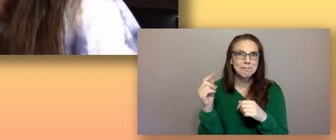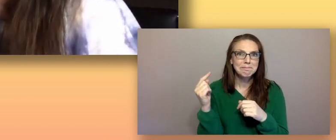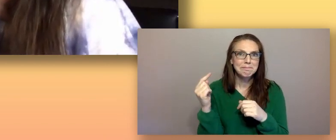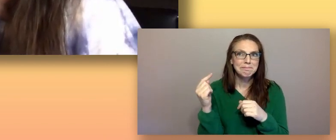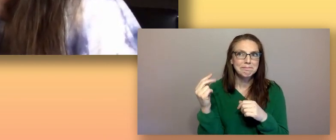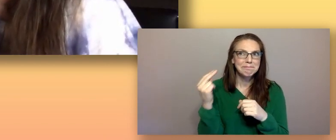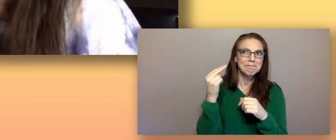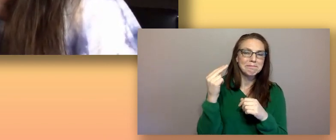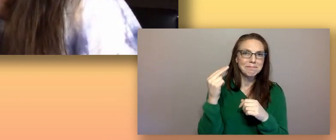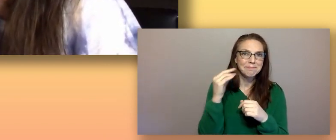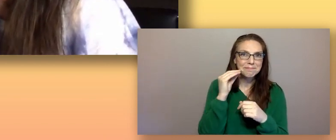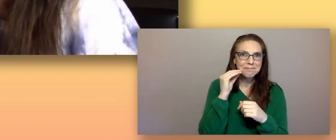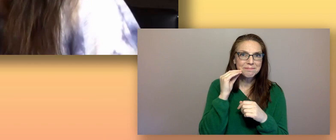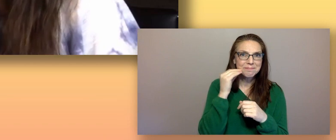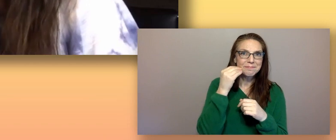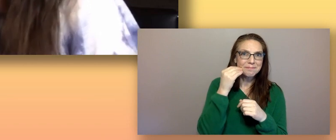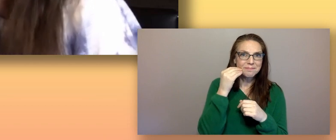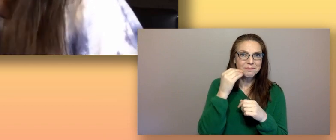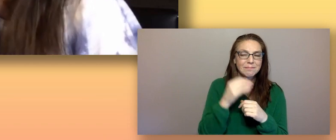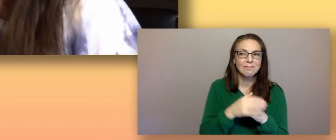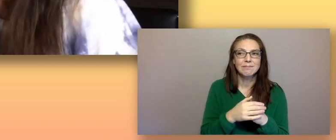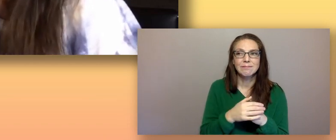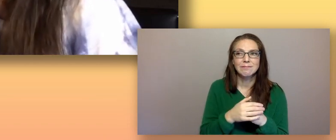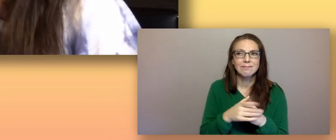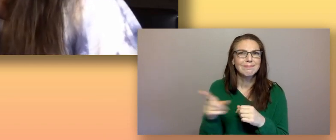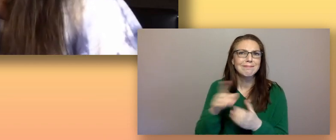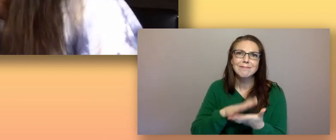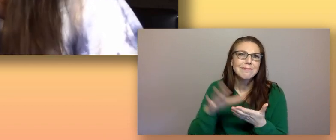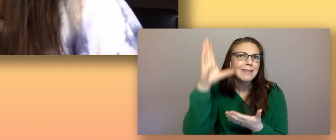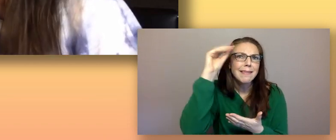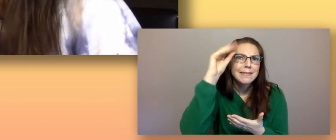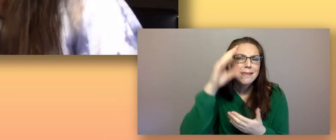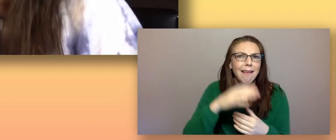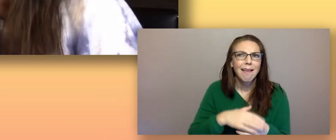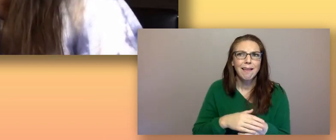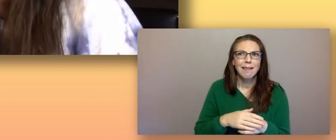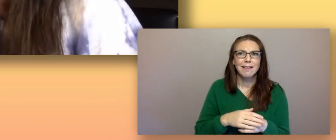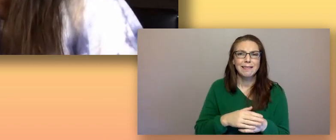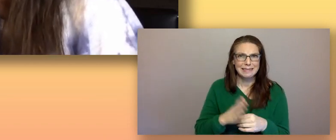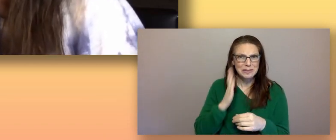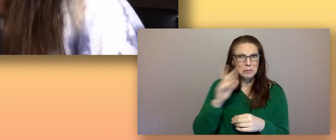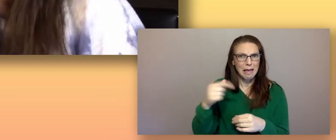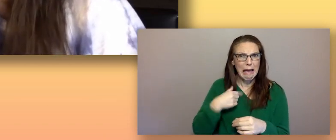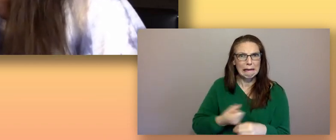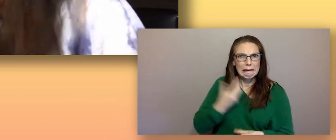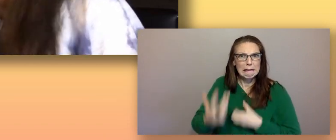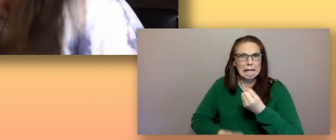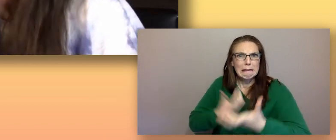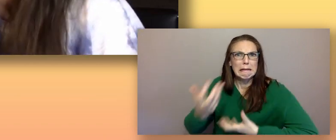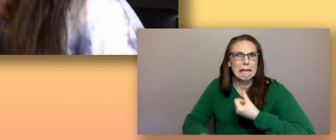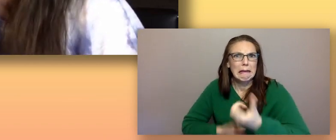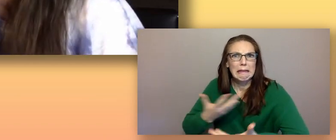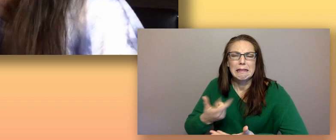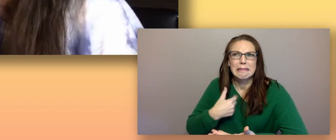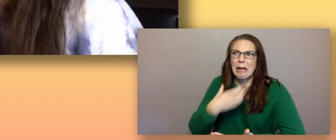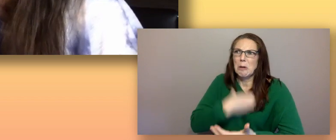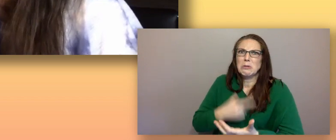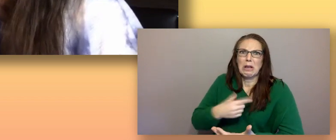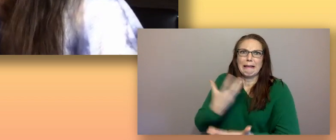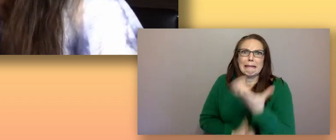I know he was being really sweet. I know he knew that it was a really awkward time for me to start talking about an in-depth conversation about my